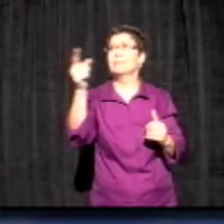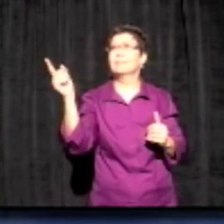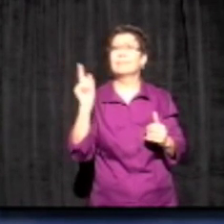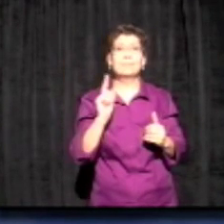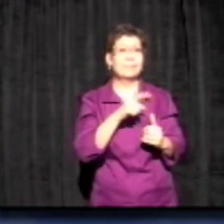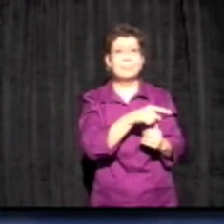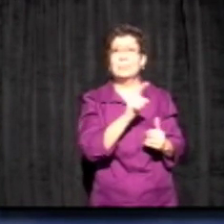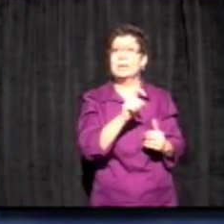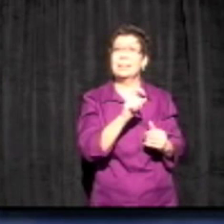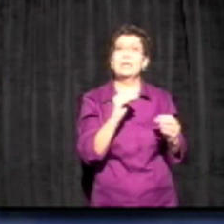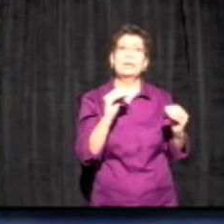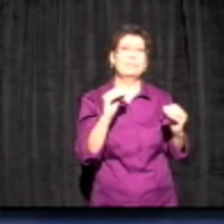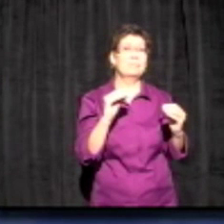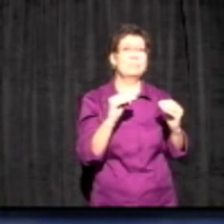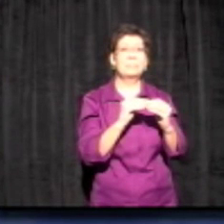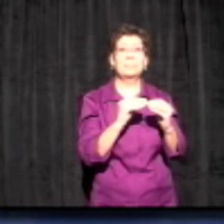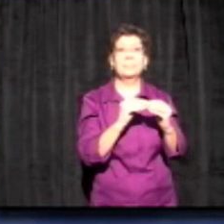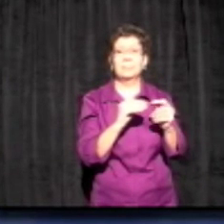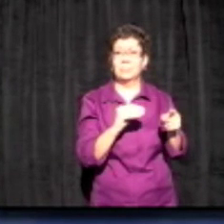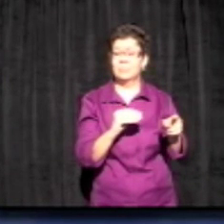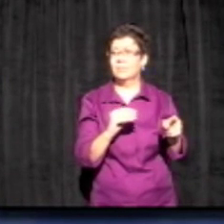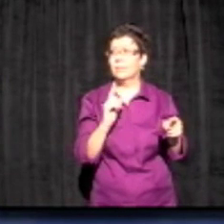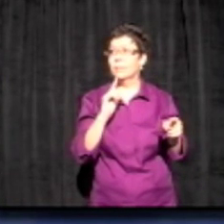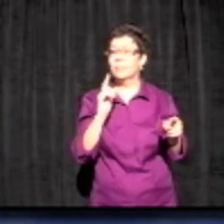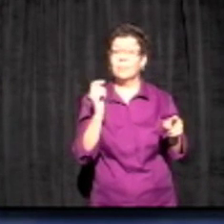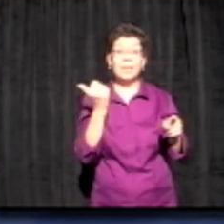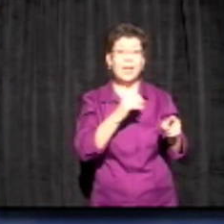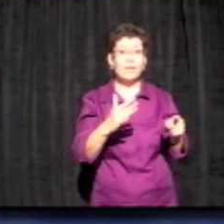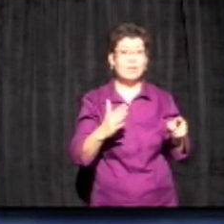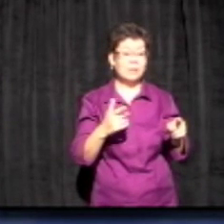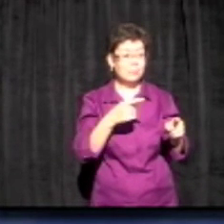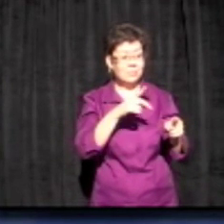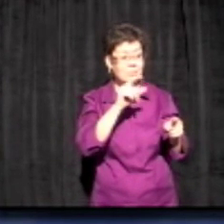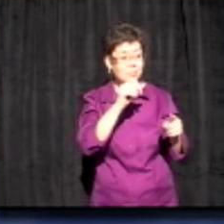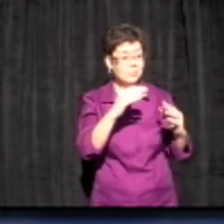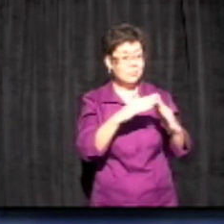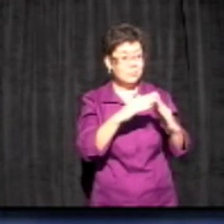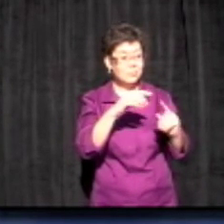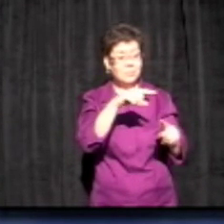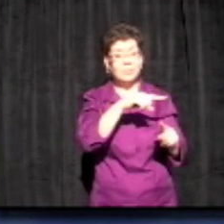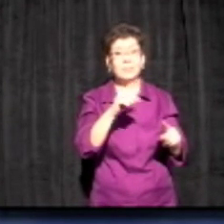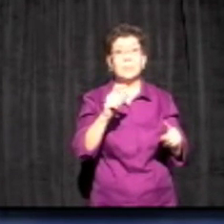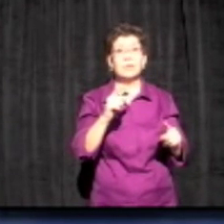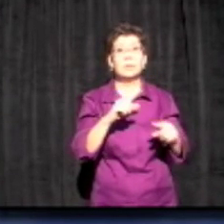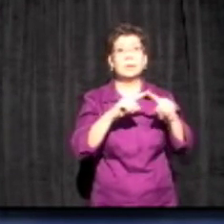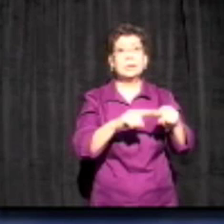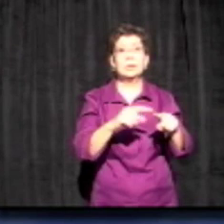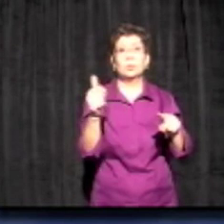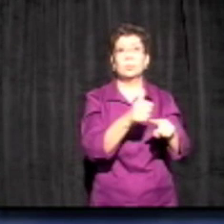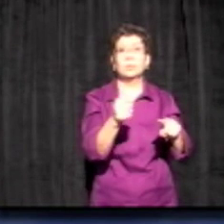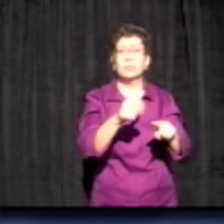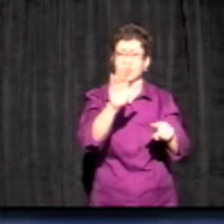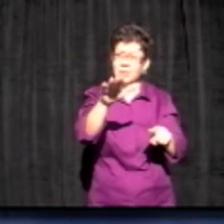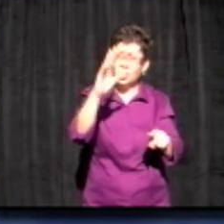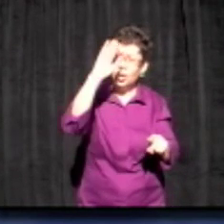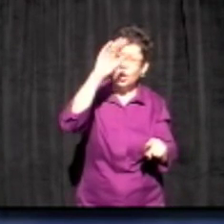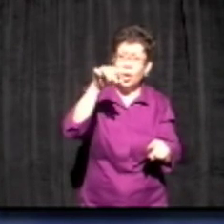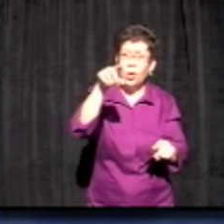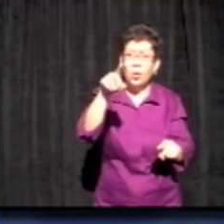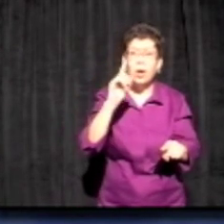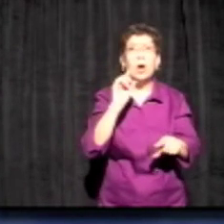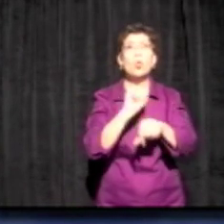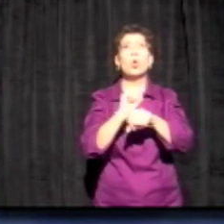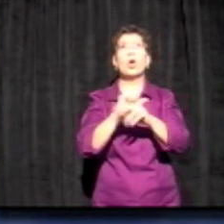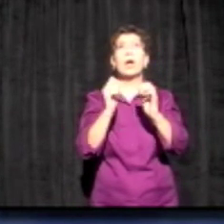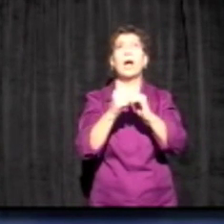Everything in our life depends on transportation. Just think about it. The ability to get to